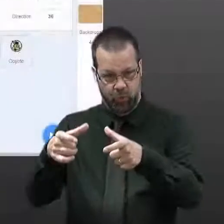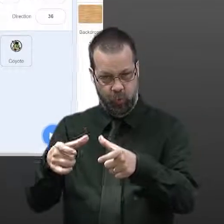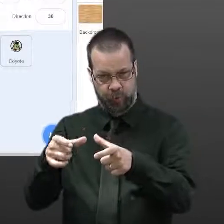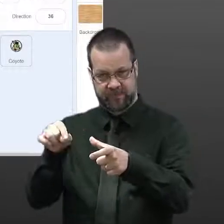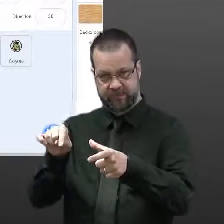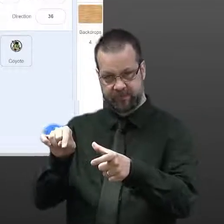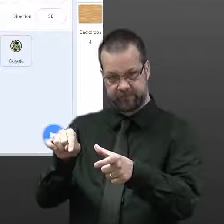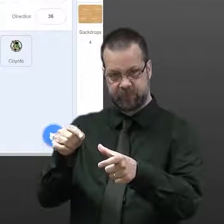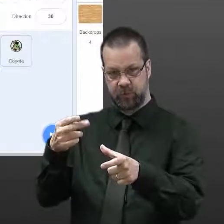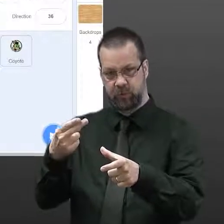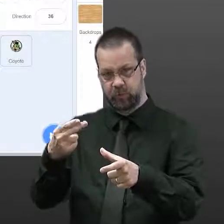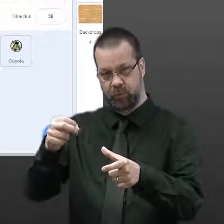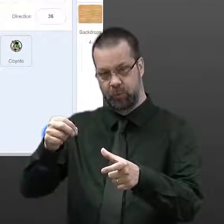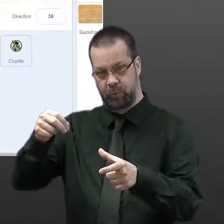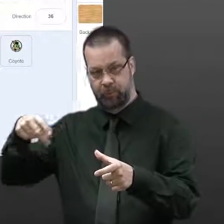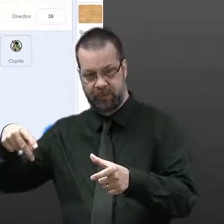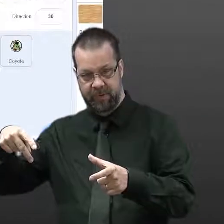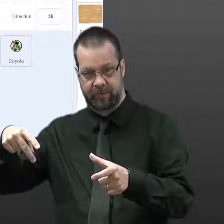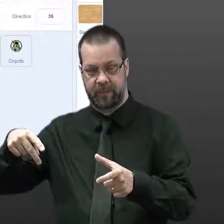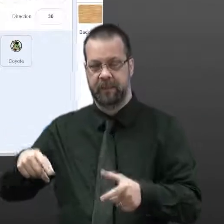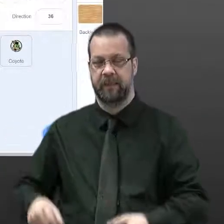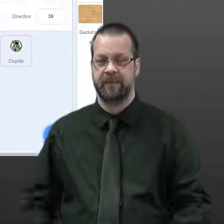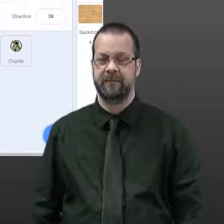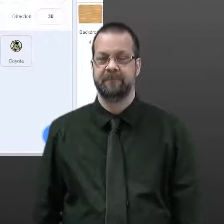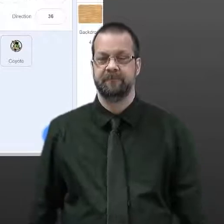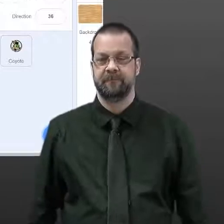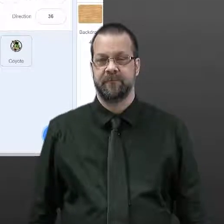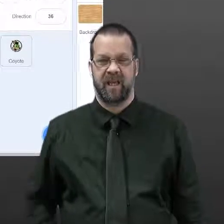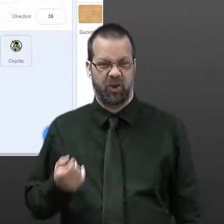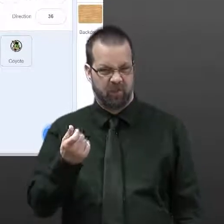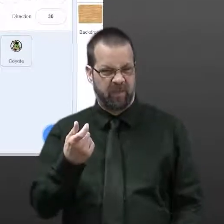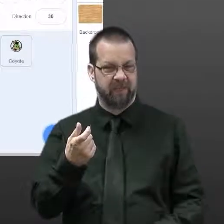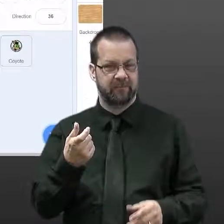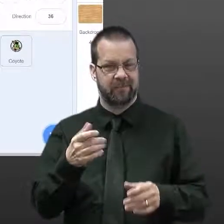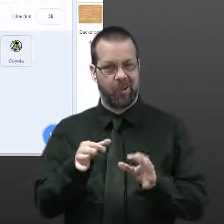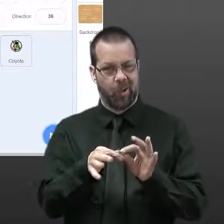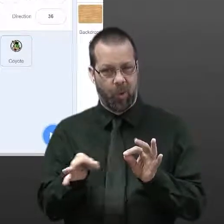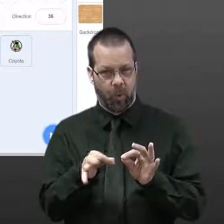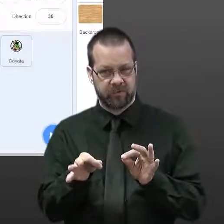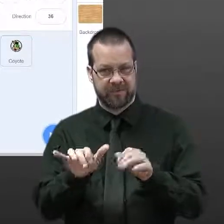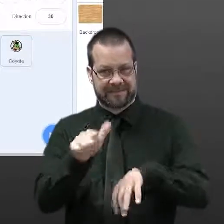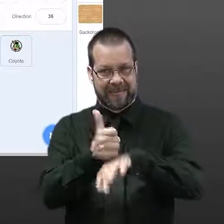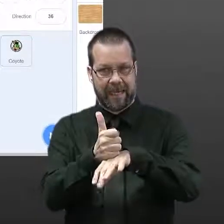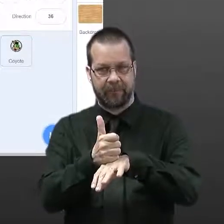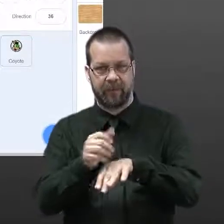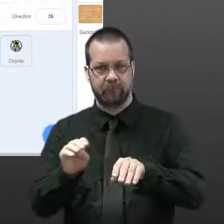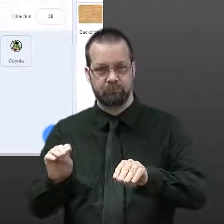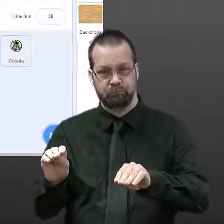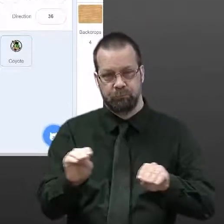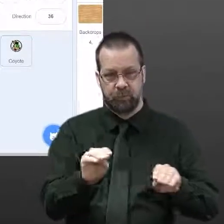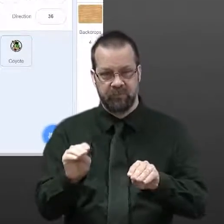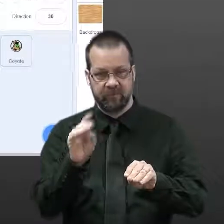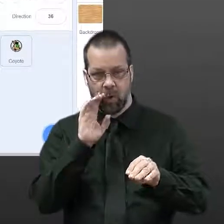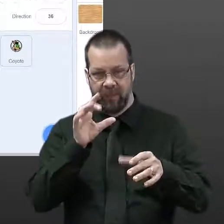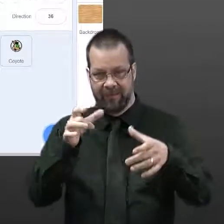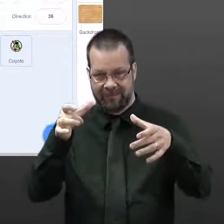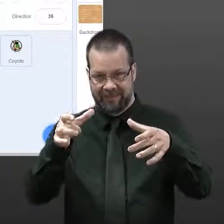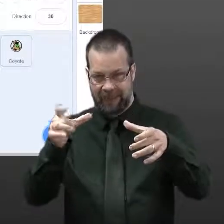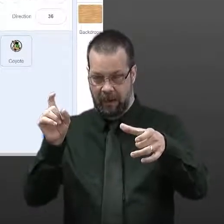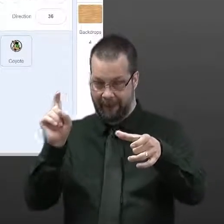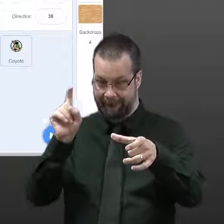hoop sprite and do a little bit of code there so that we can set up the animation for the